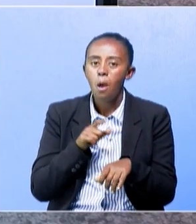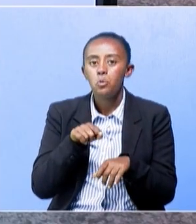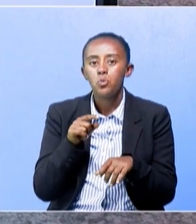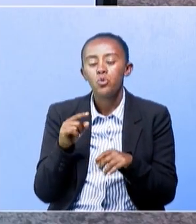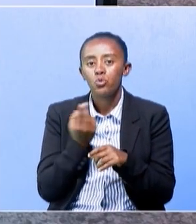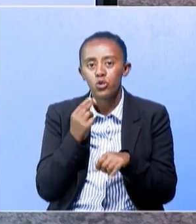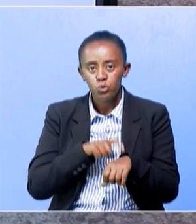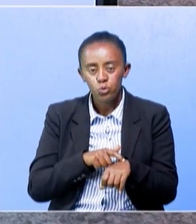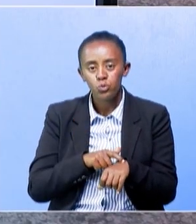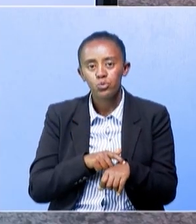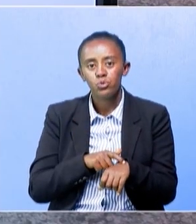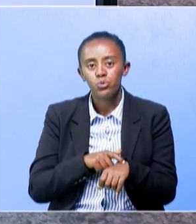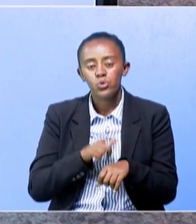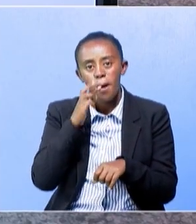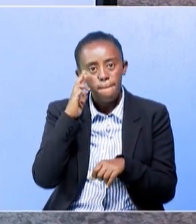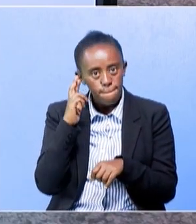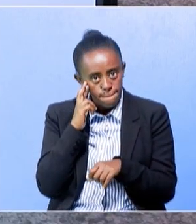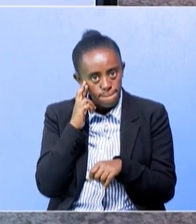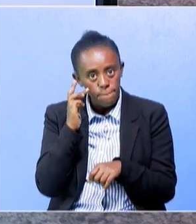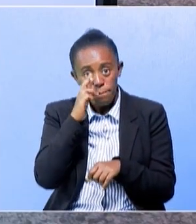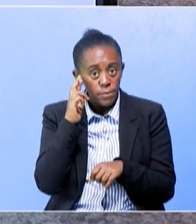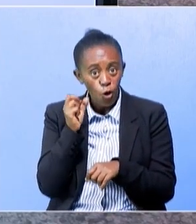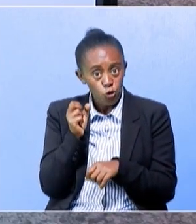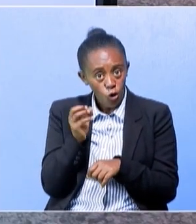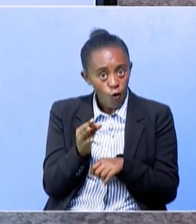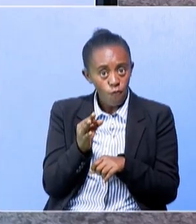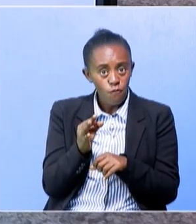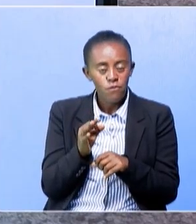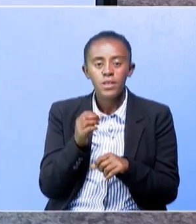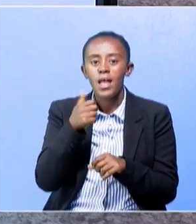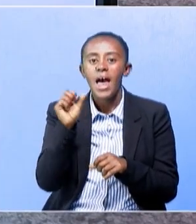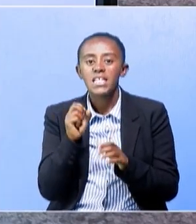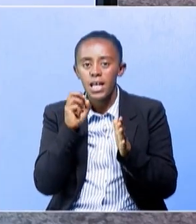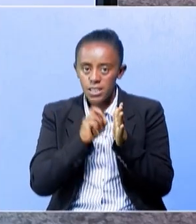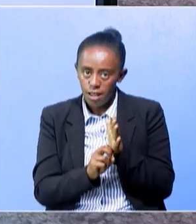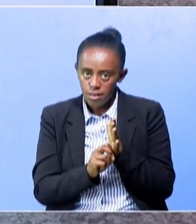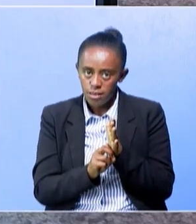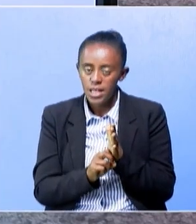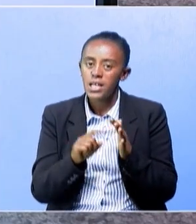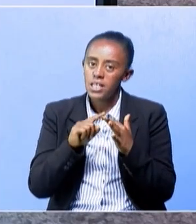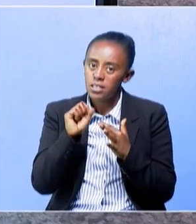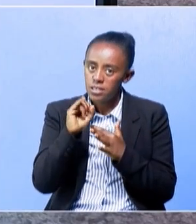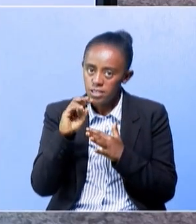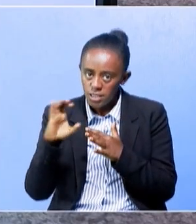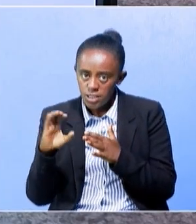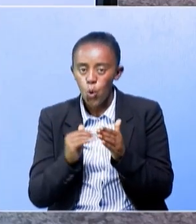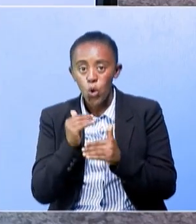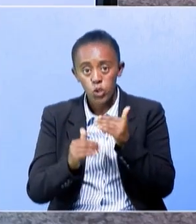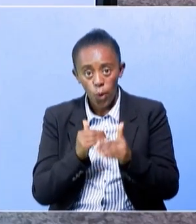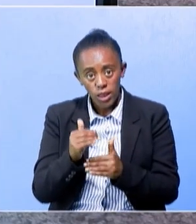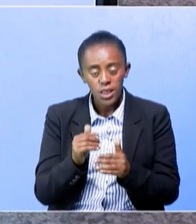the words that like because of, as a result, since,